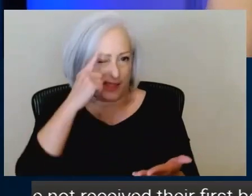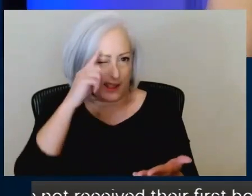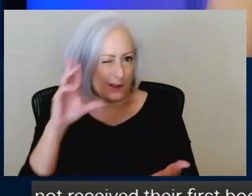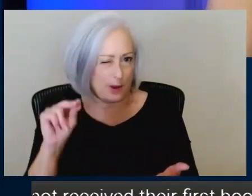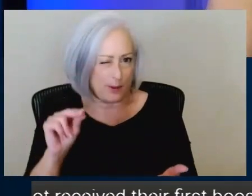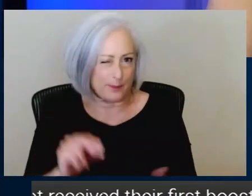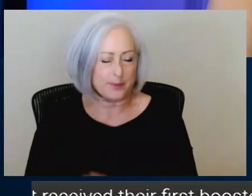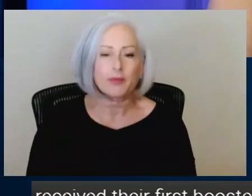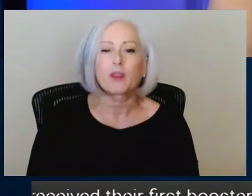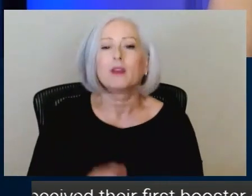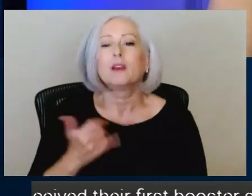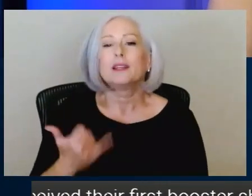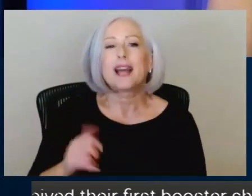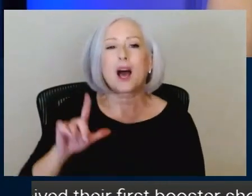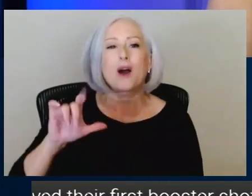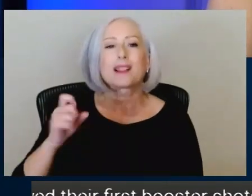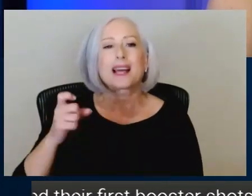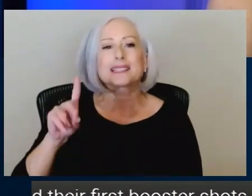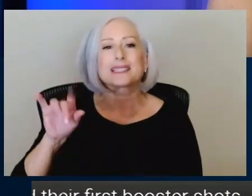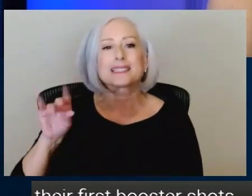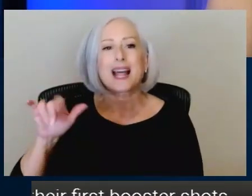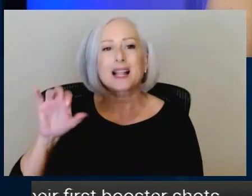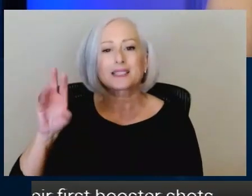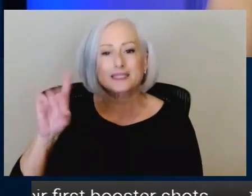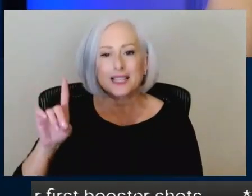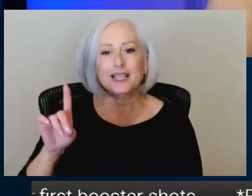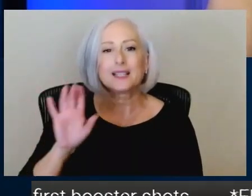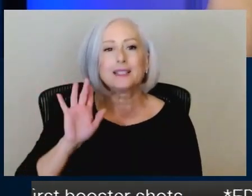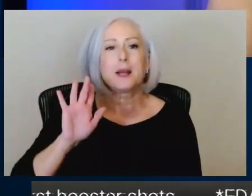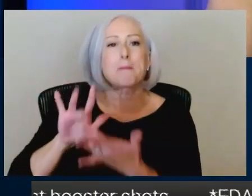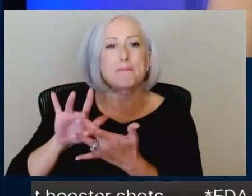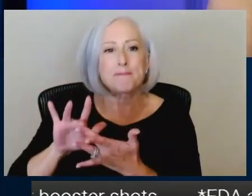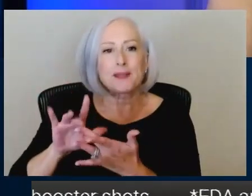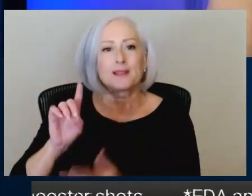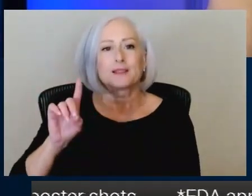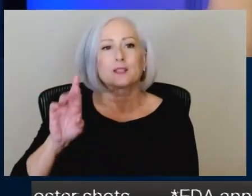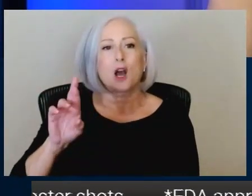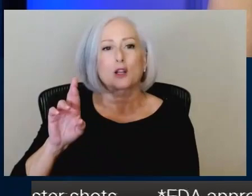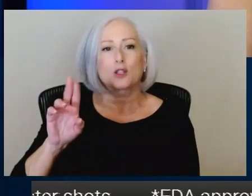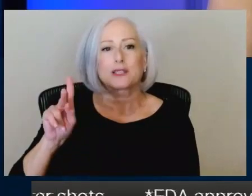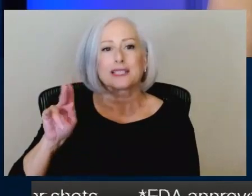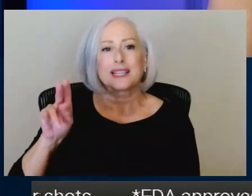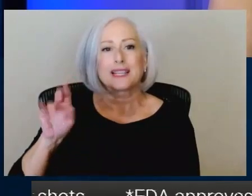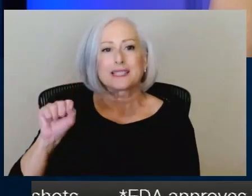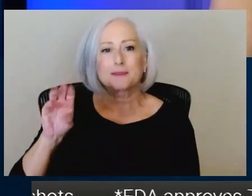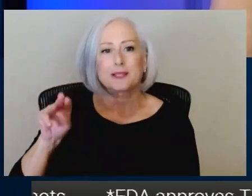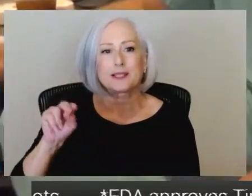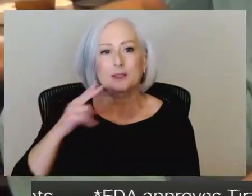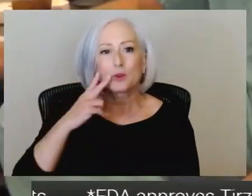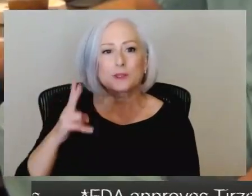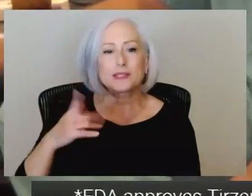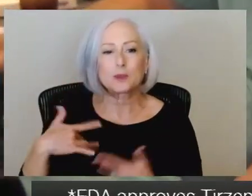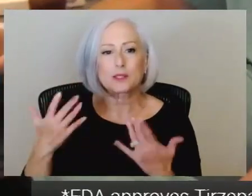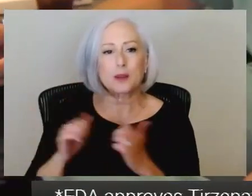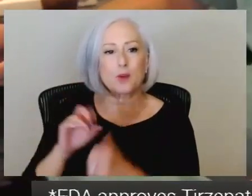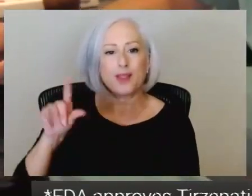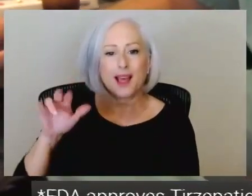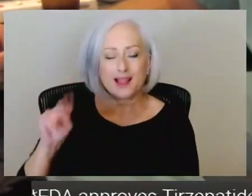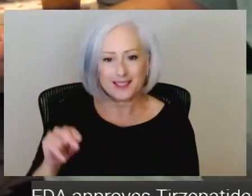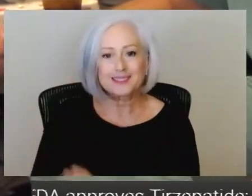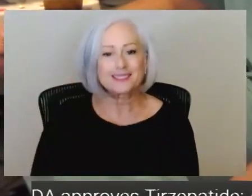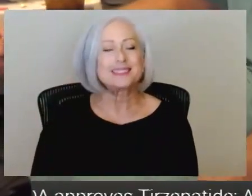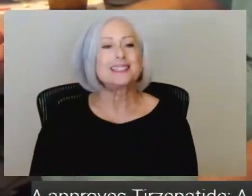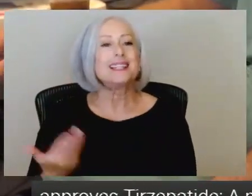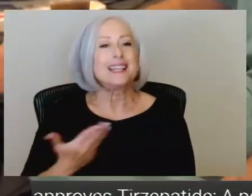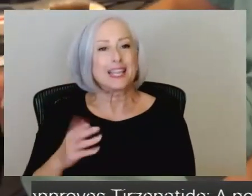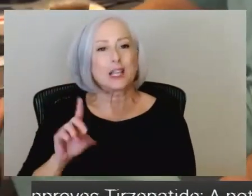Del Cid. She was able to catch up with Dr. Kinsman and find out how Evelyn's doing. Yes. Get us up to date. I'm here with Dr.